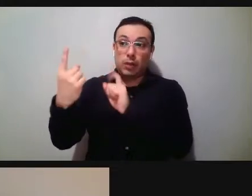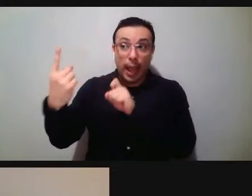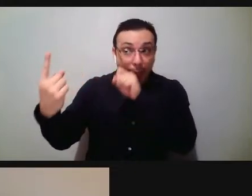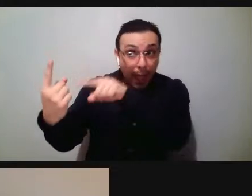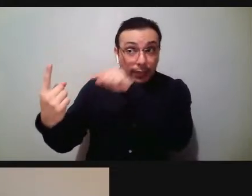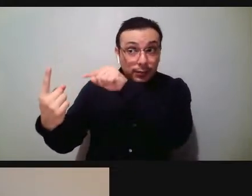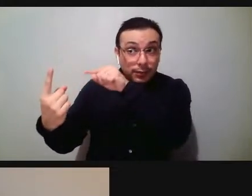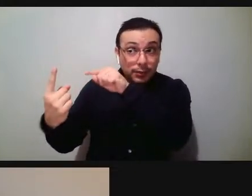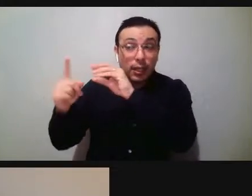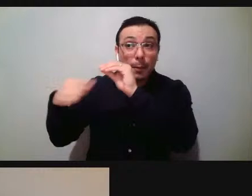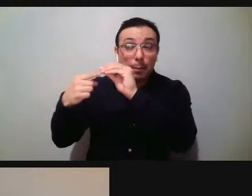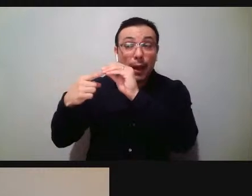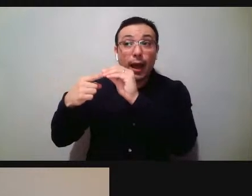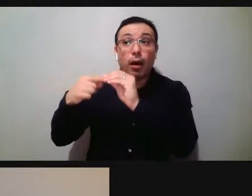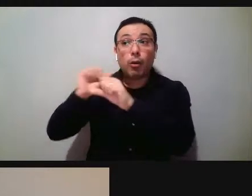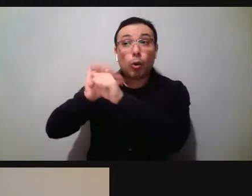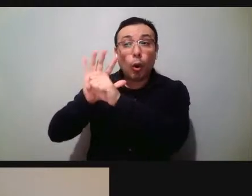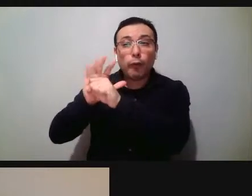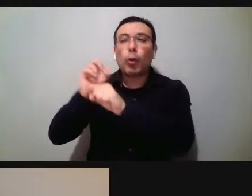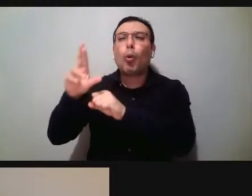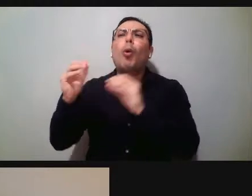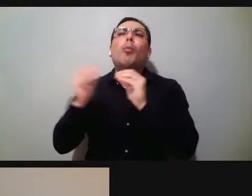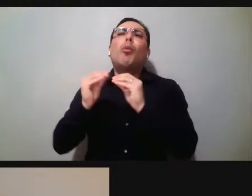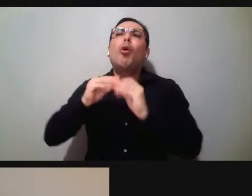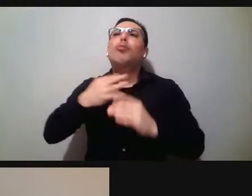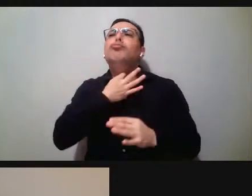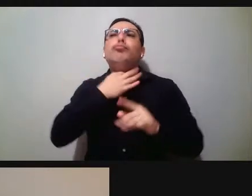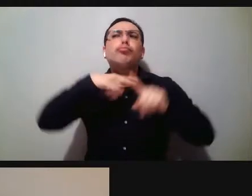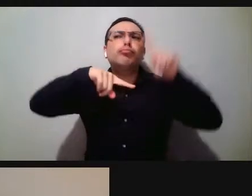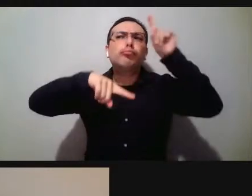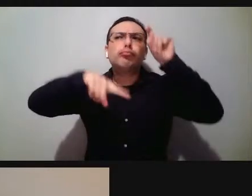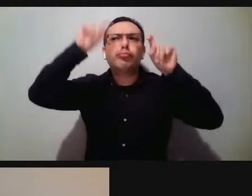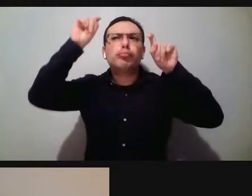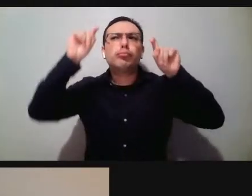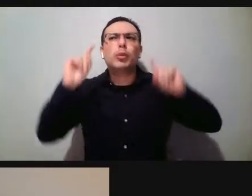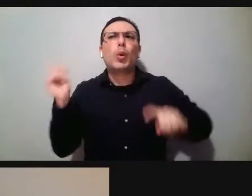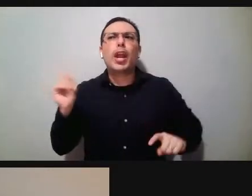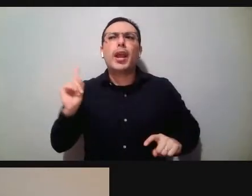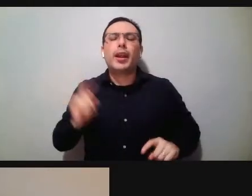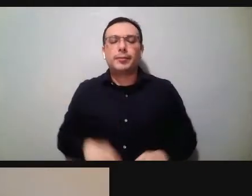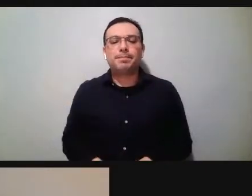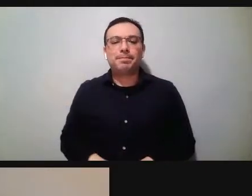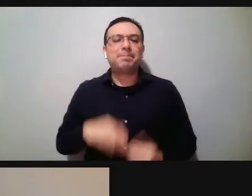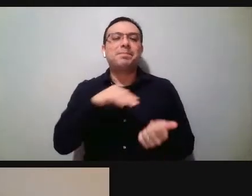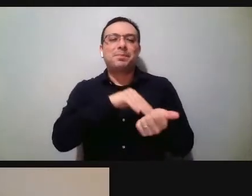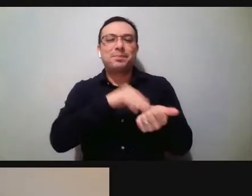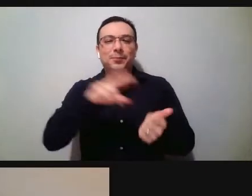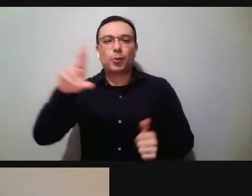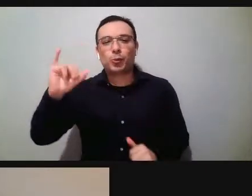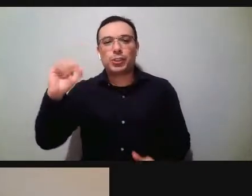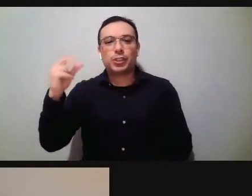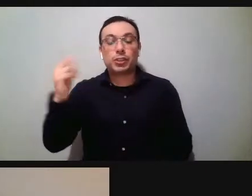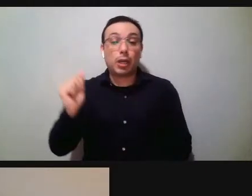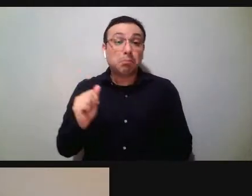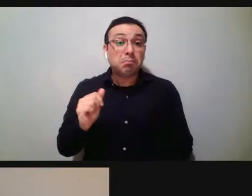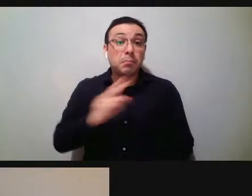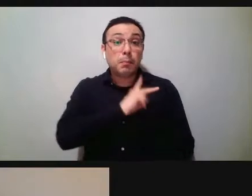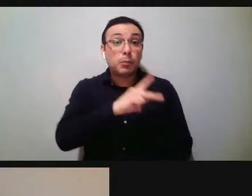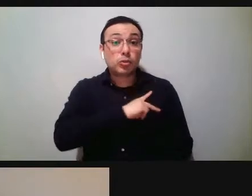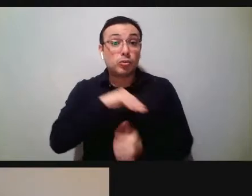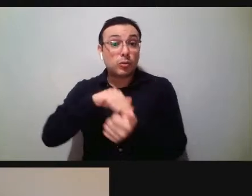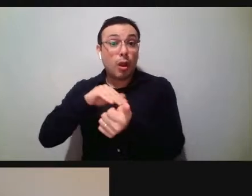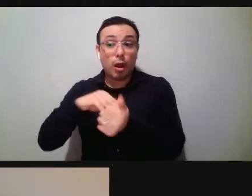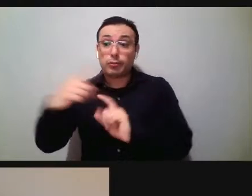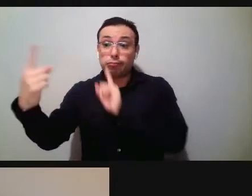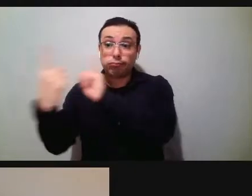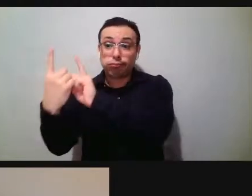questions? Sure. Yeah. So I think your primary care doctor is a great place to start. There's also a couple different resources that